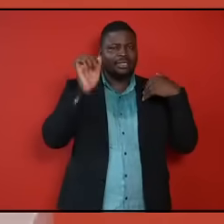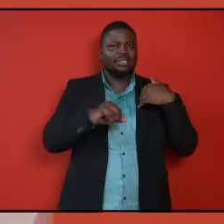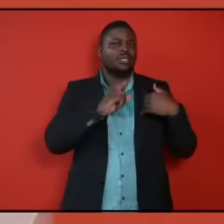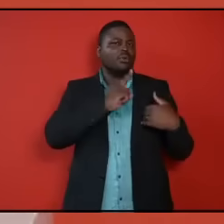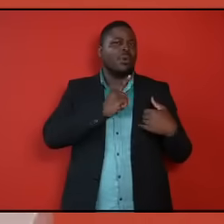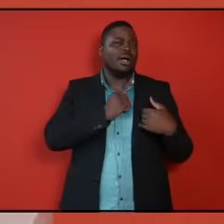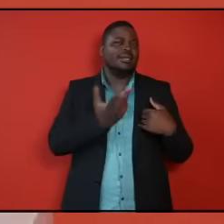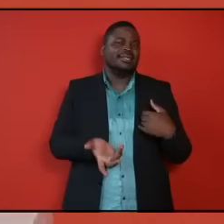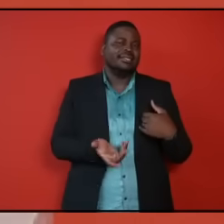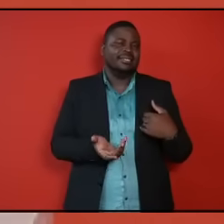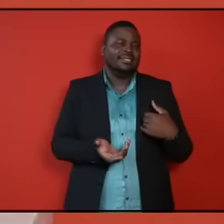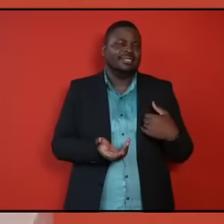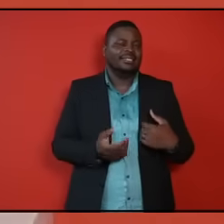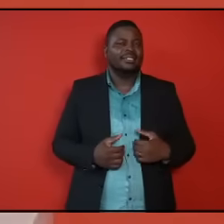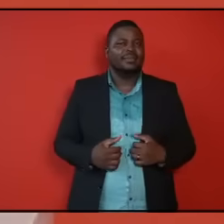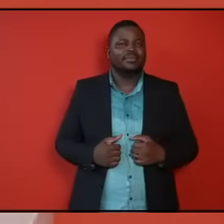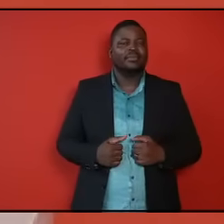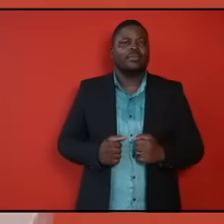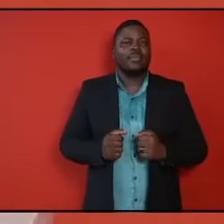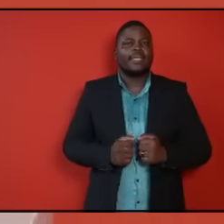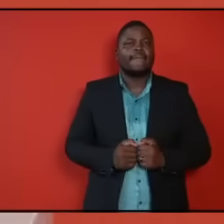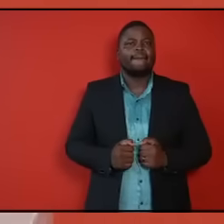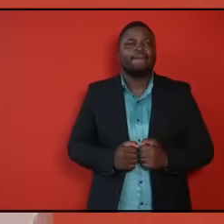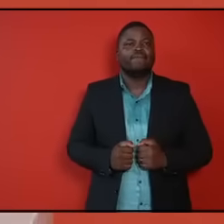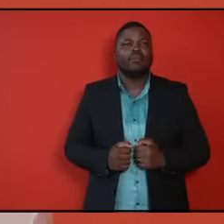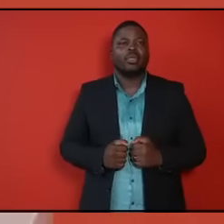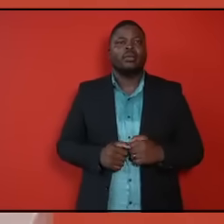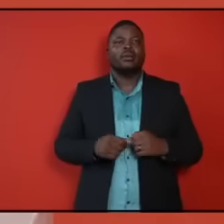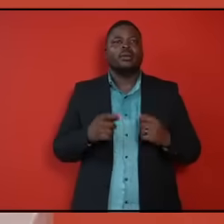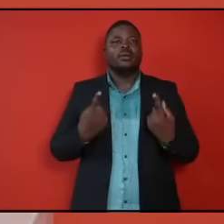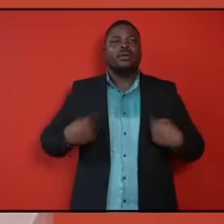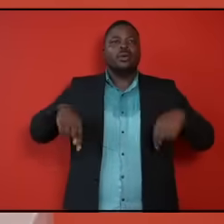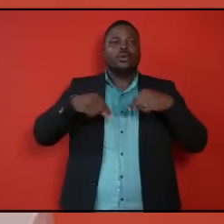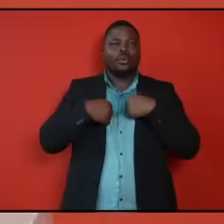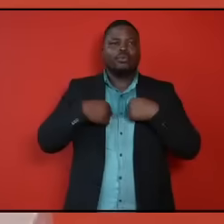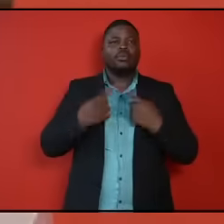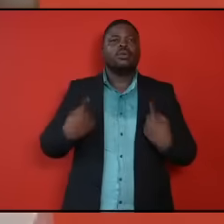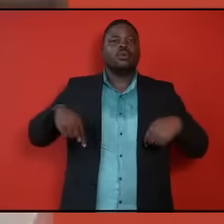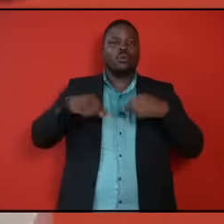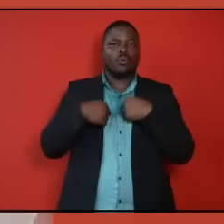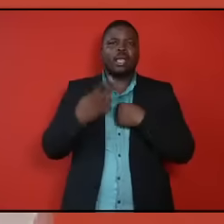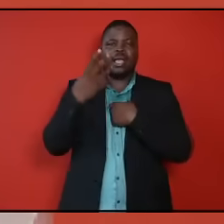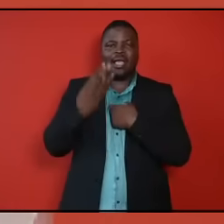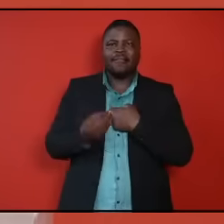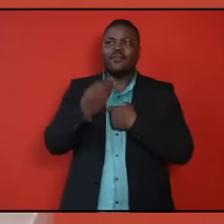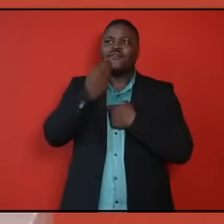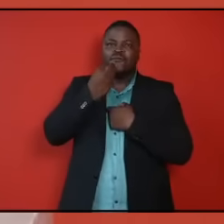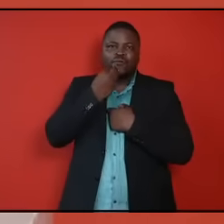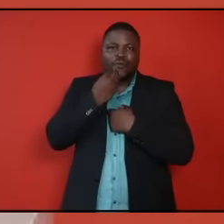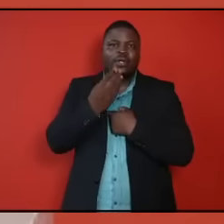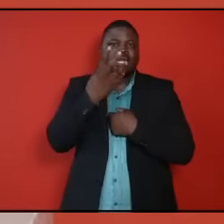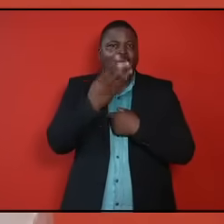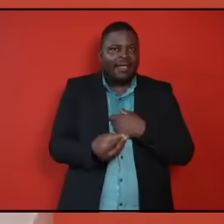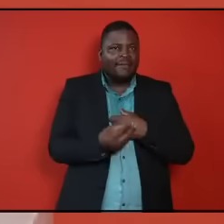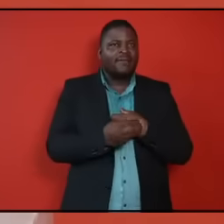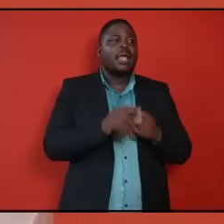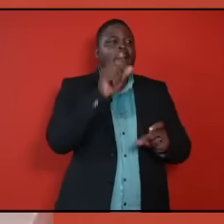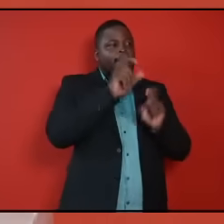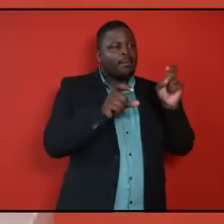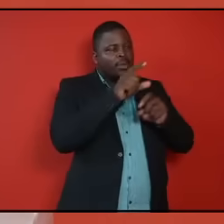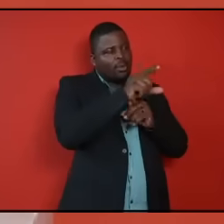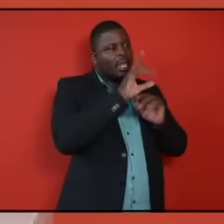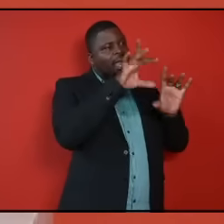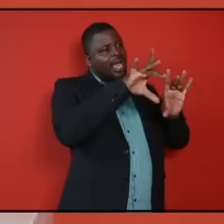We have food. We are working. These poor people have taken us to parliament to earn a